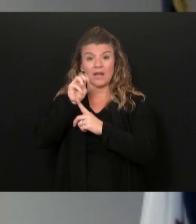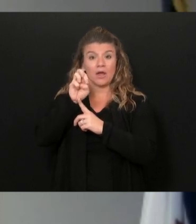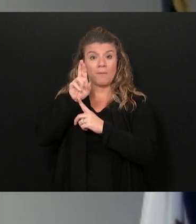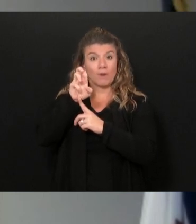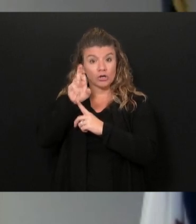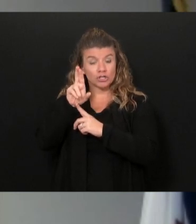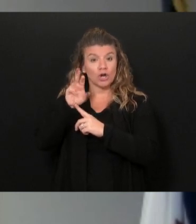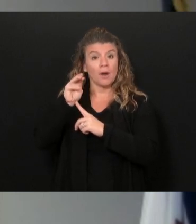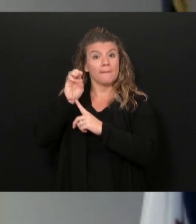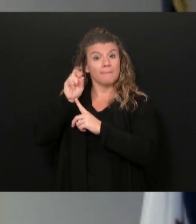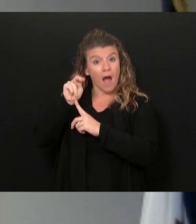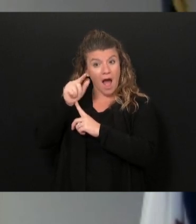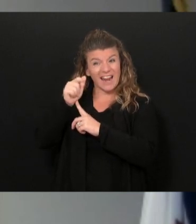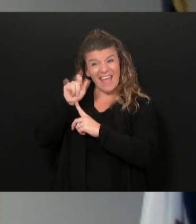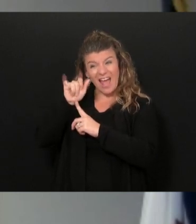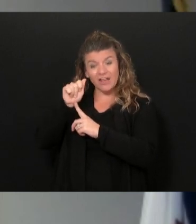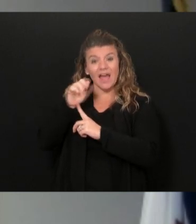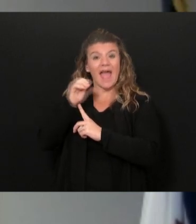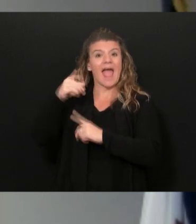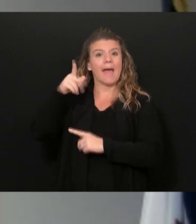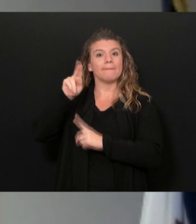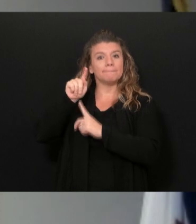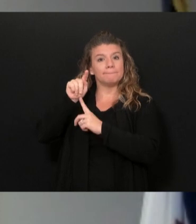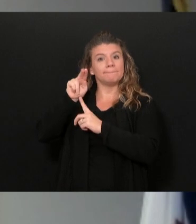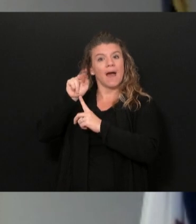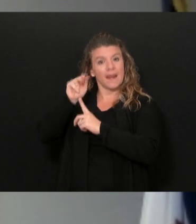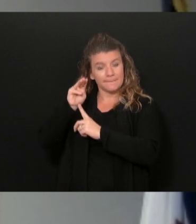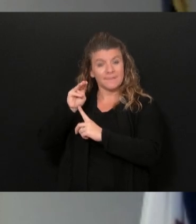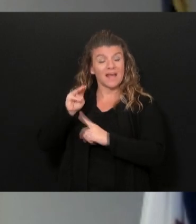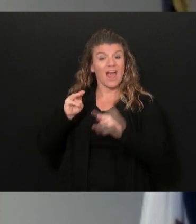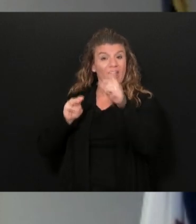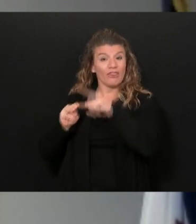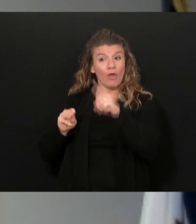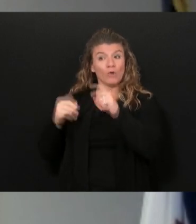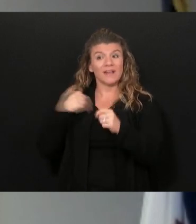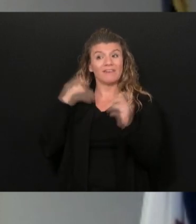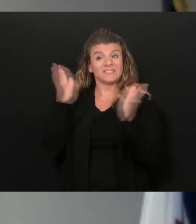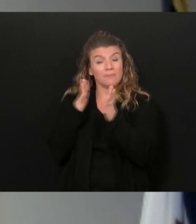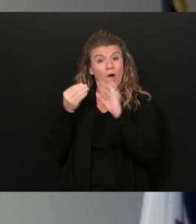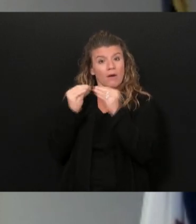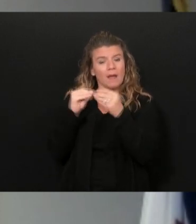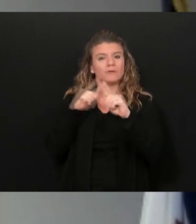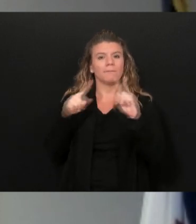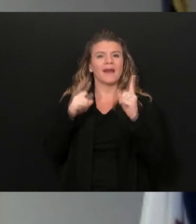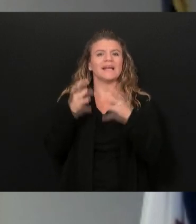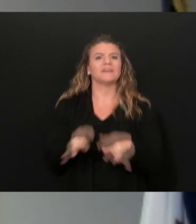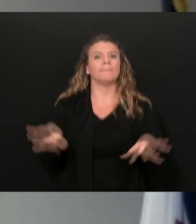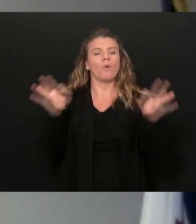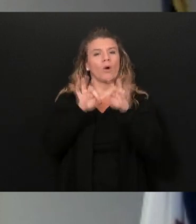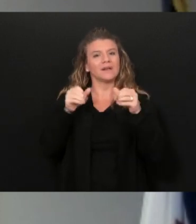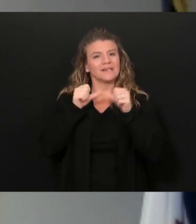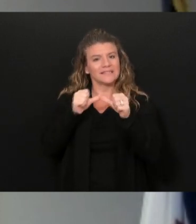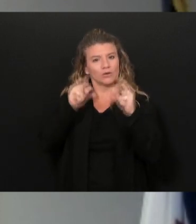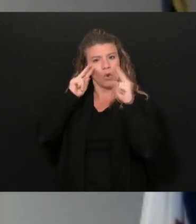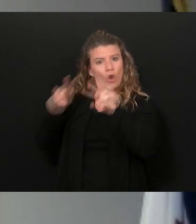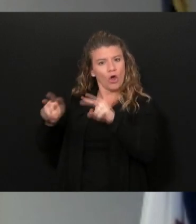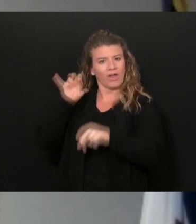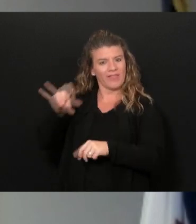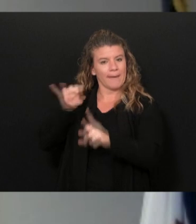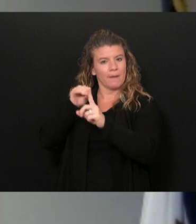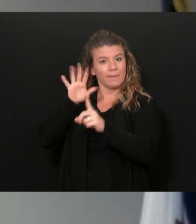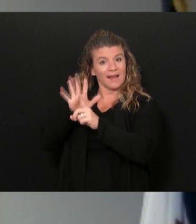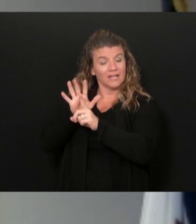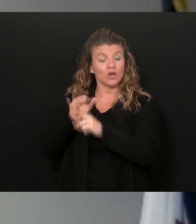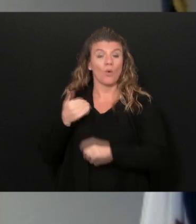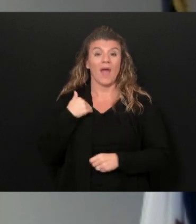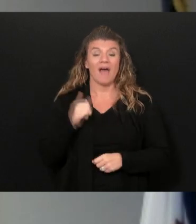Putnam. Again, some of those are small numbers, but we think it's important to look at that to explore further and to work with these populations. We've got many counties that